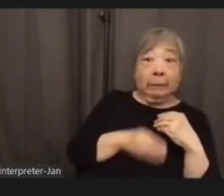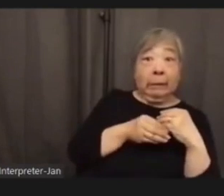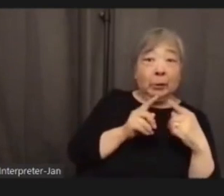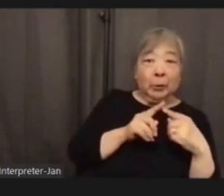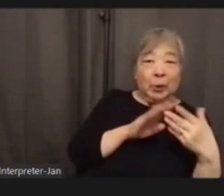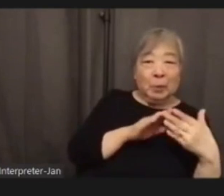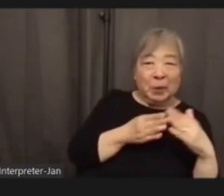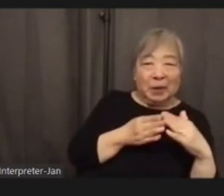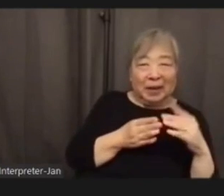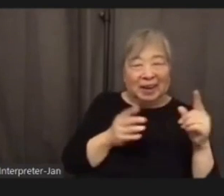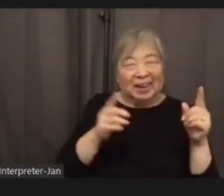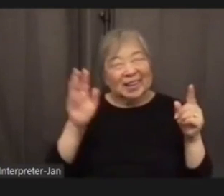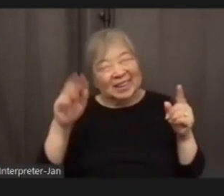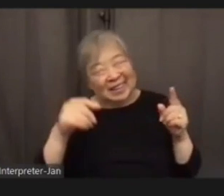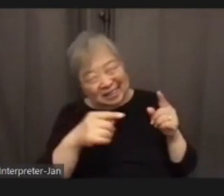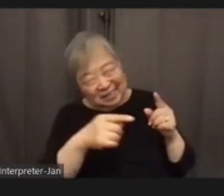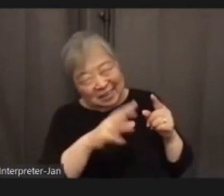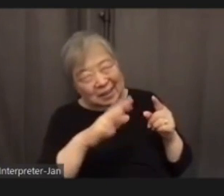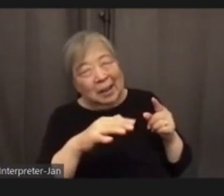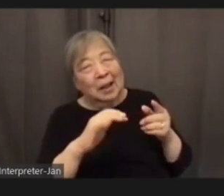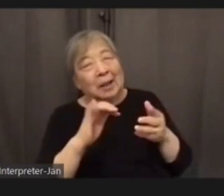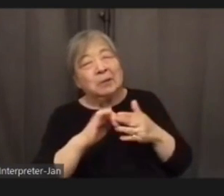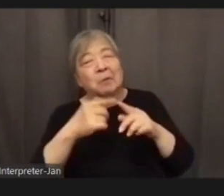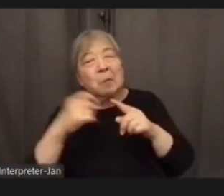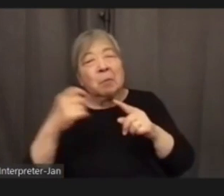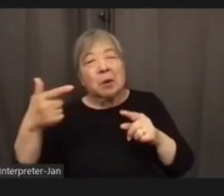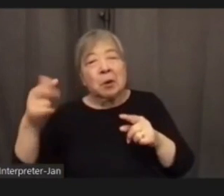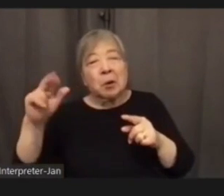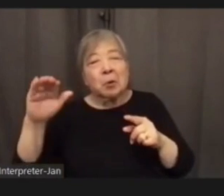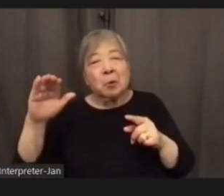Well, that all came from Grace Lee Boggs